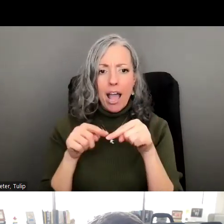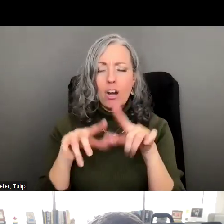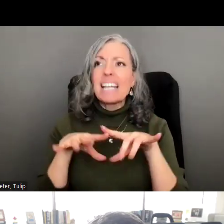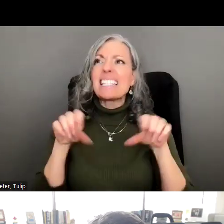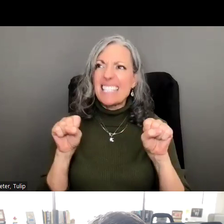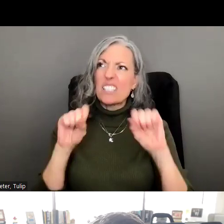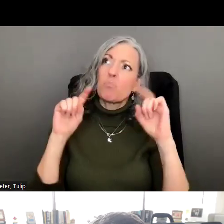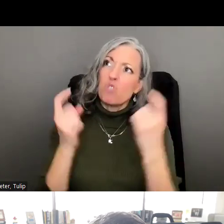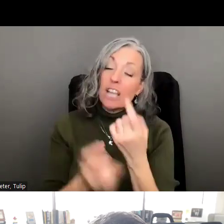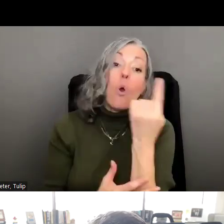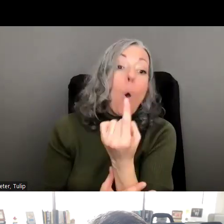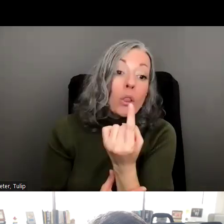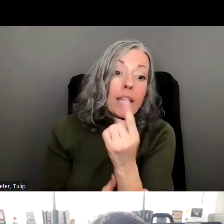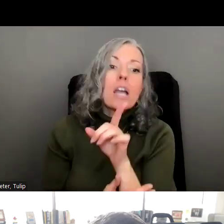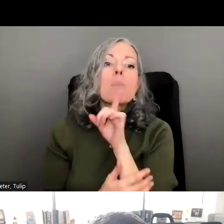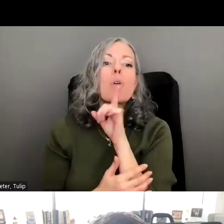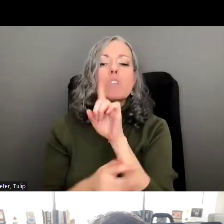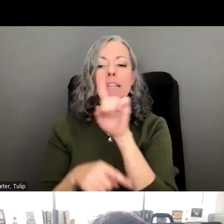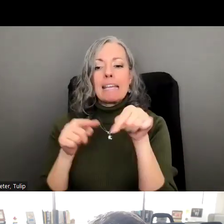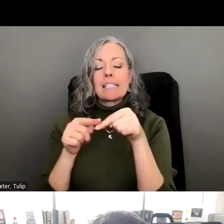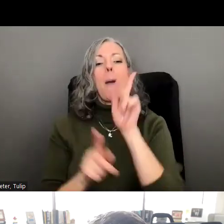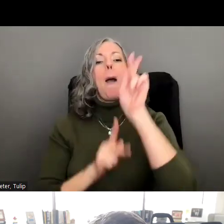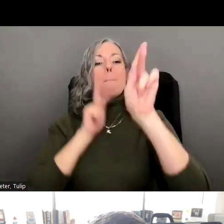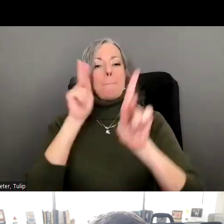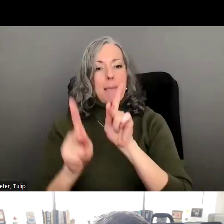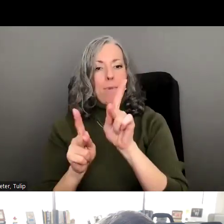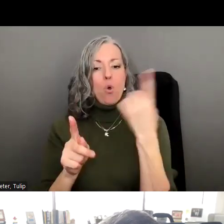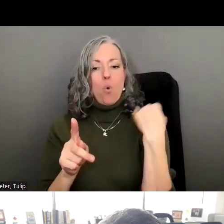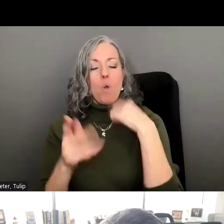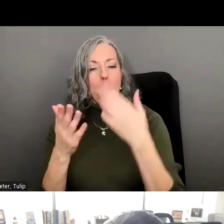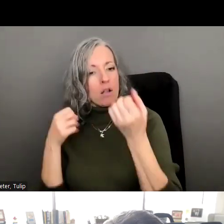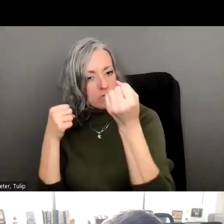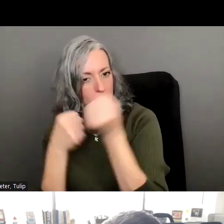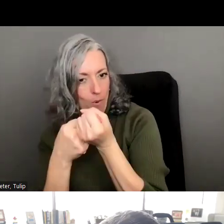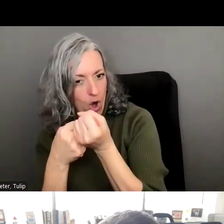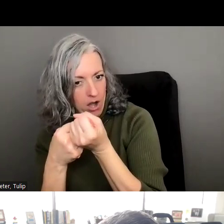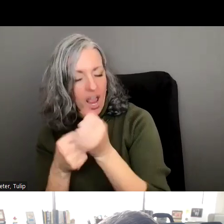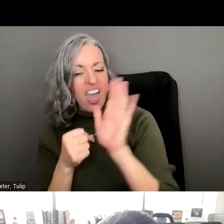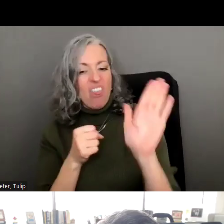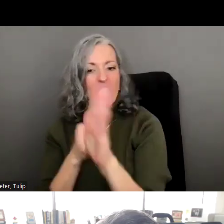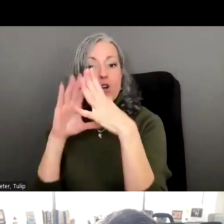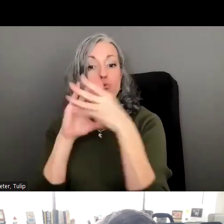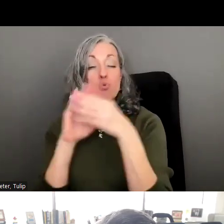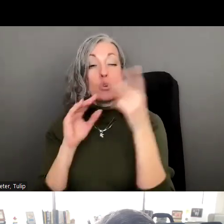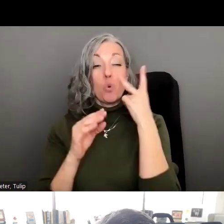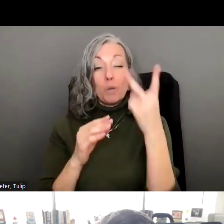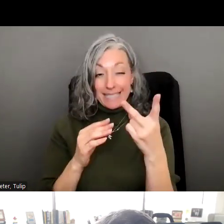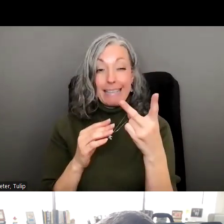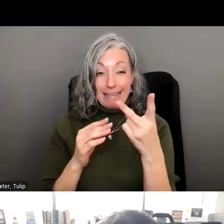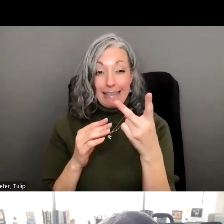it is fundamentally about the people we're looking to serve. And the stories that you will see over the course of the